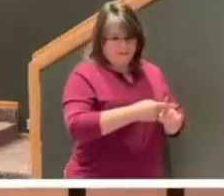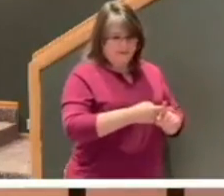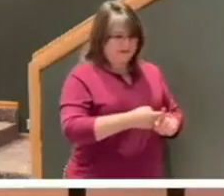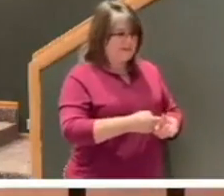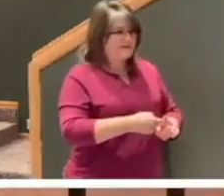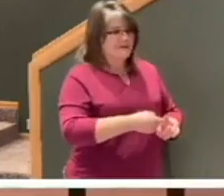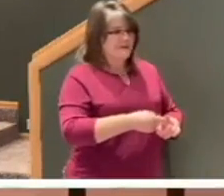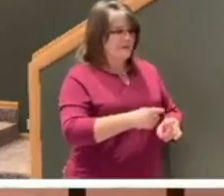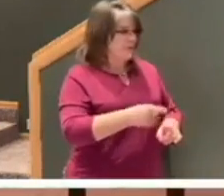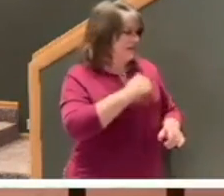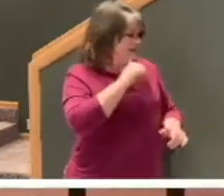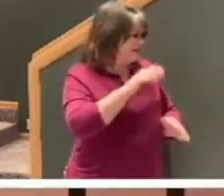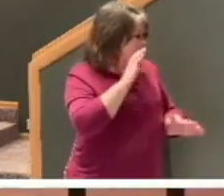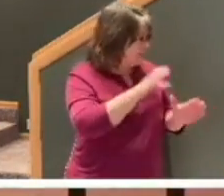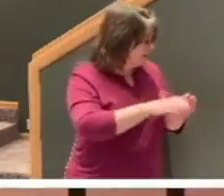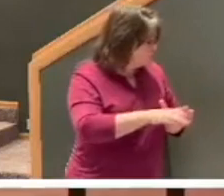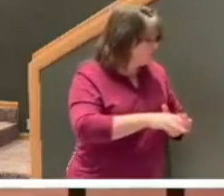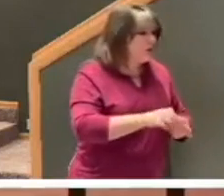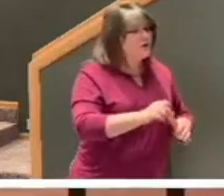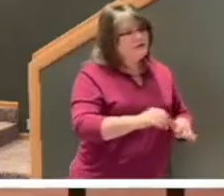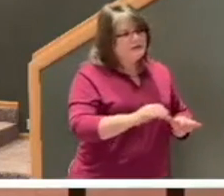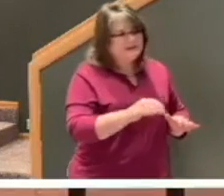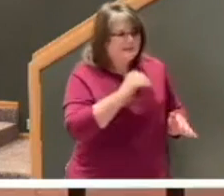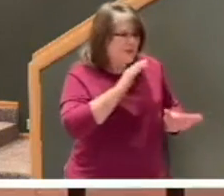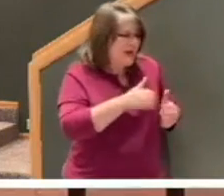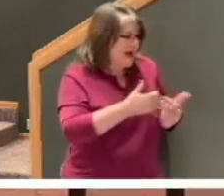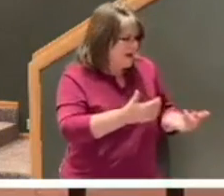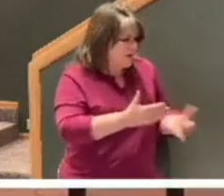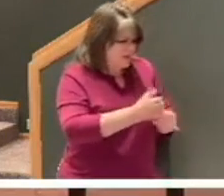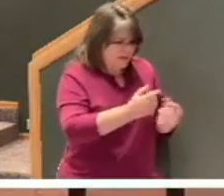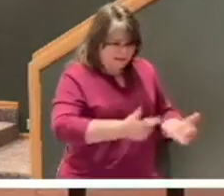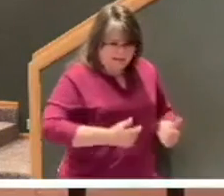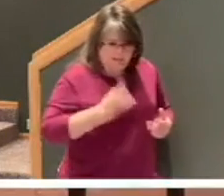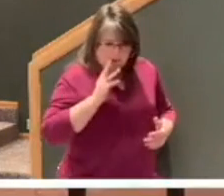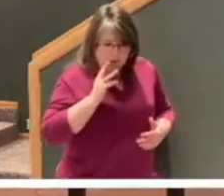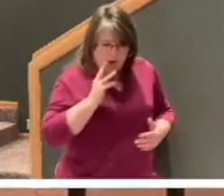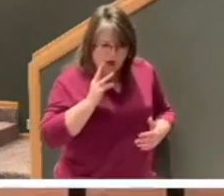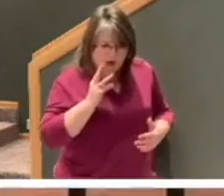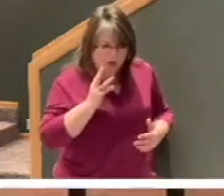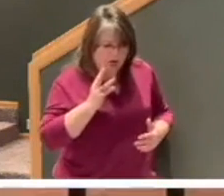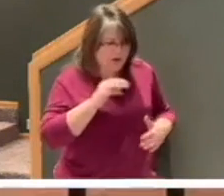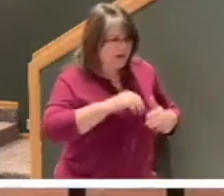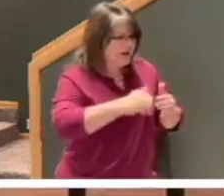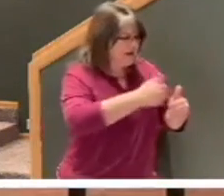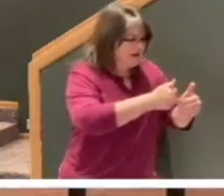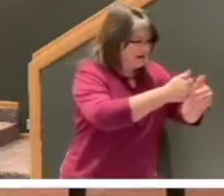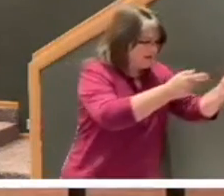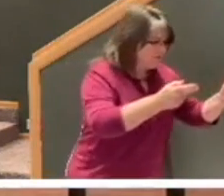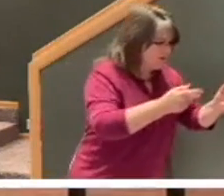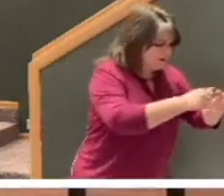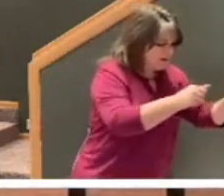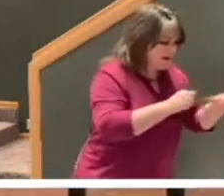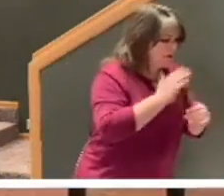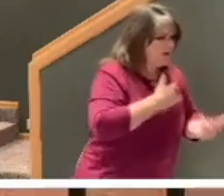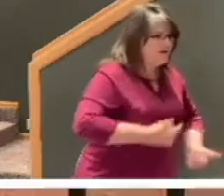enough. So how do we get living water in every area of our